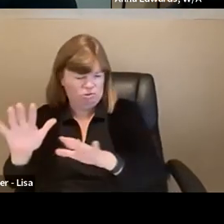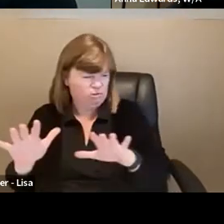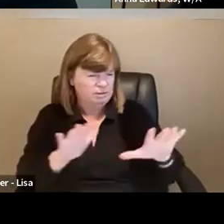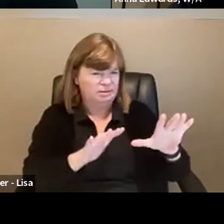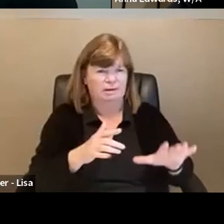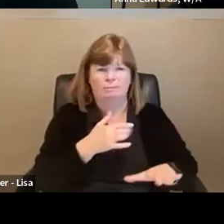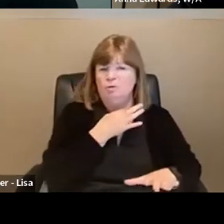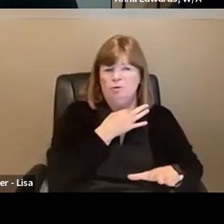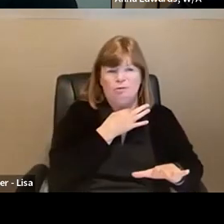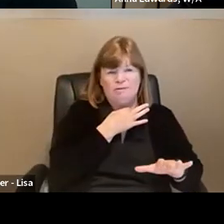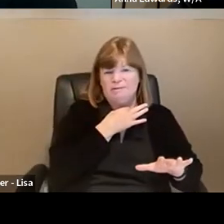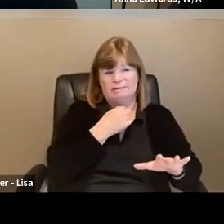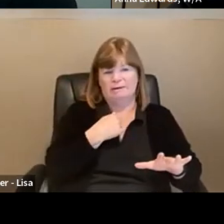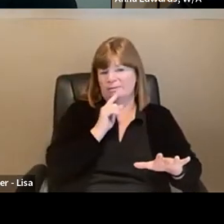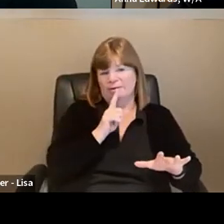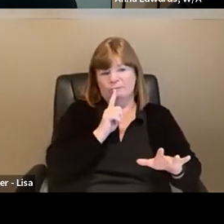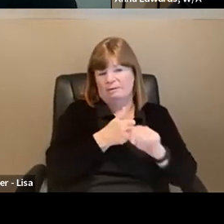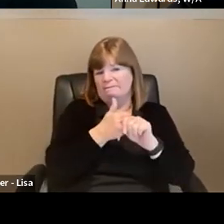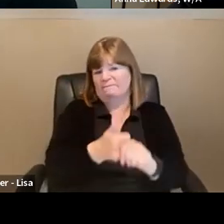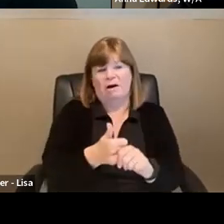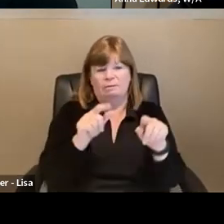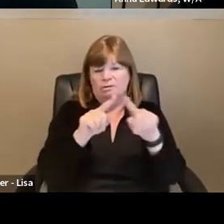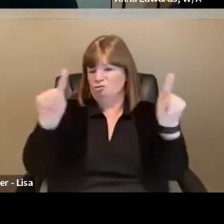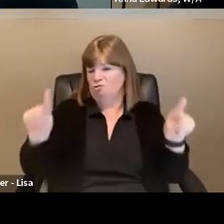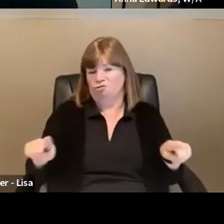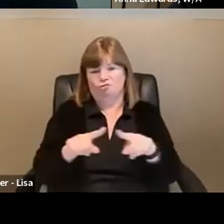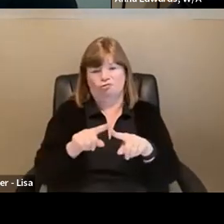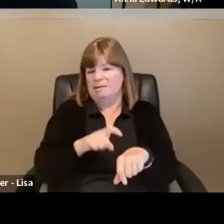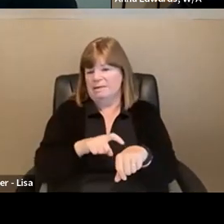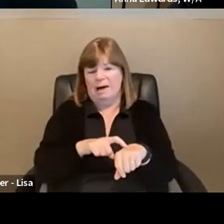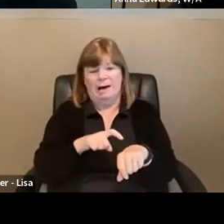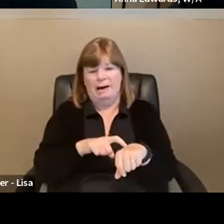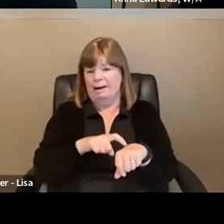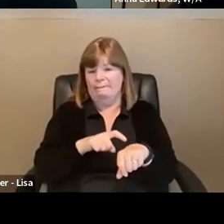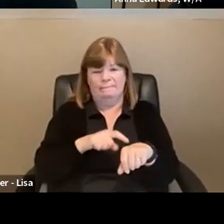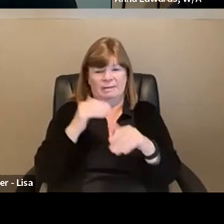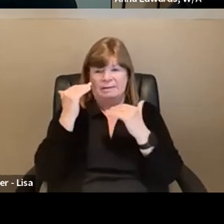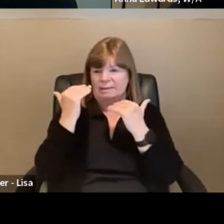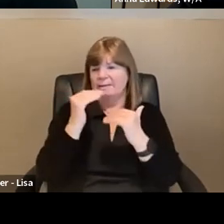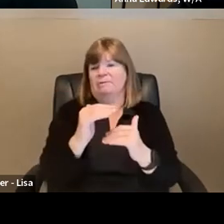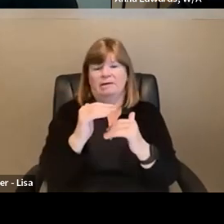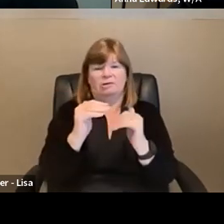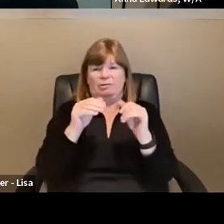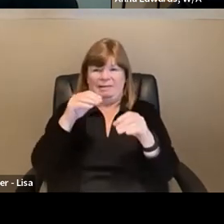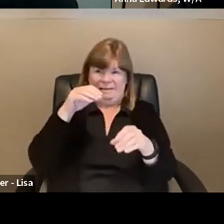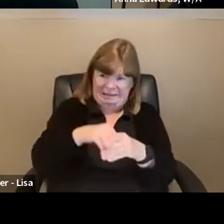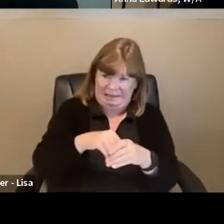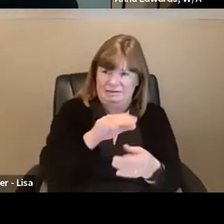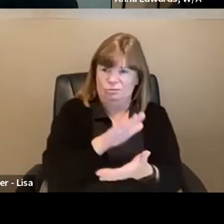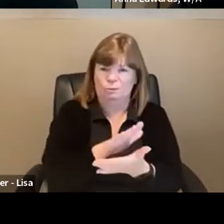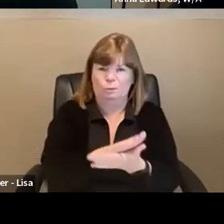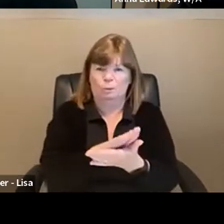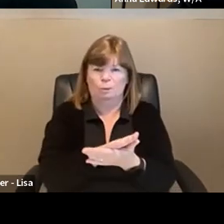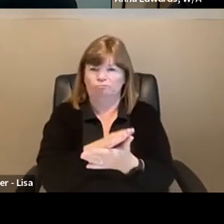have not, to be honest, been following screen time like limitations within schools.